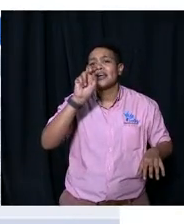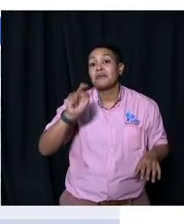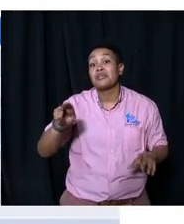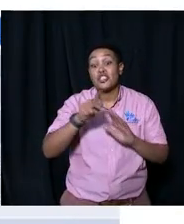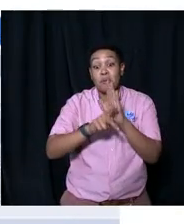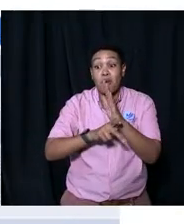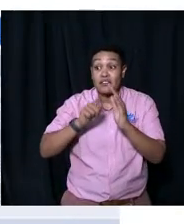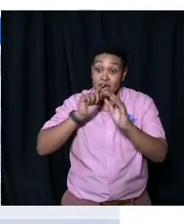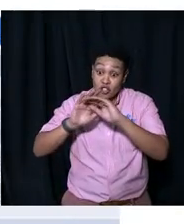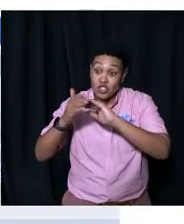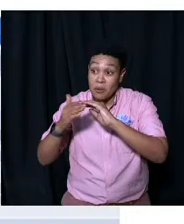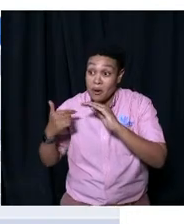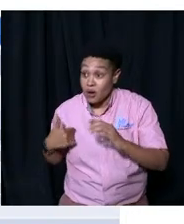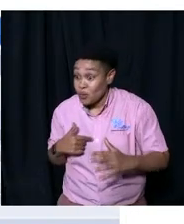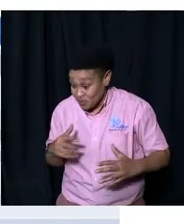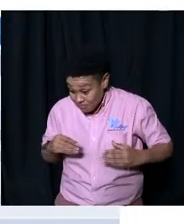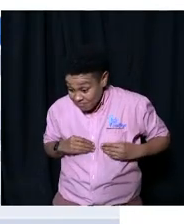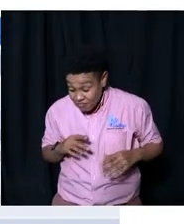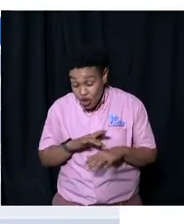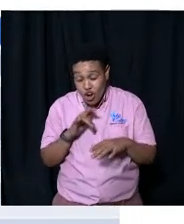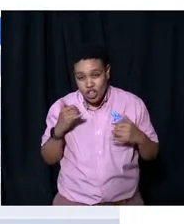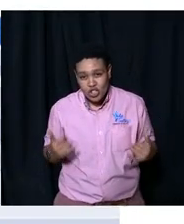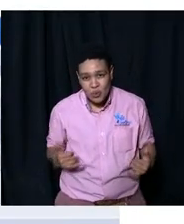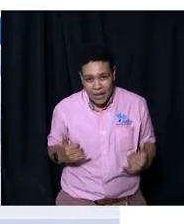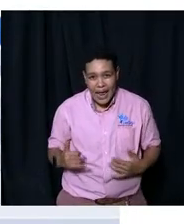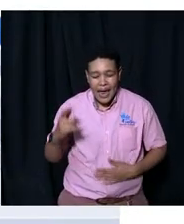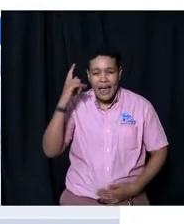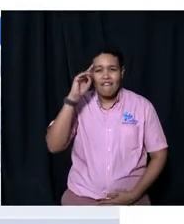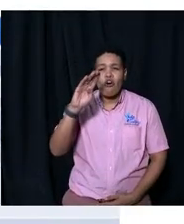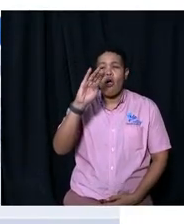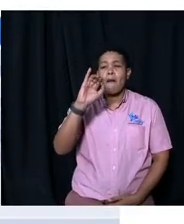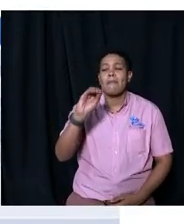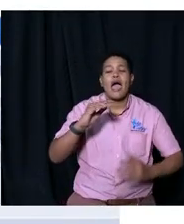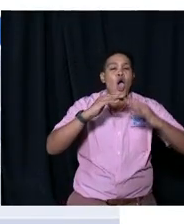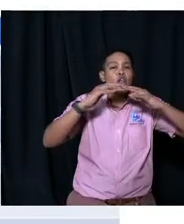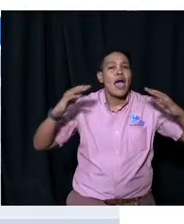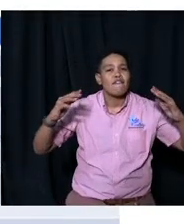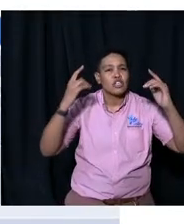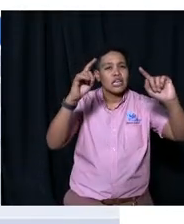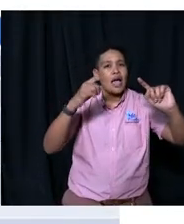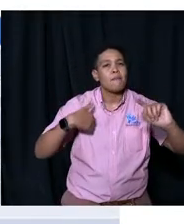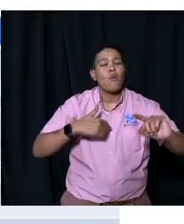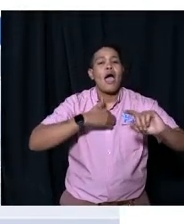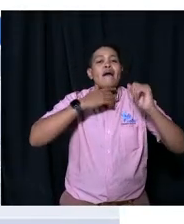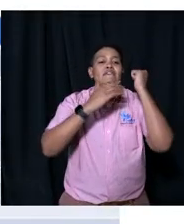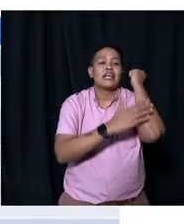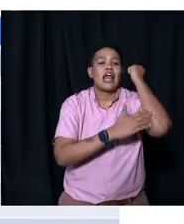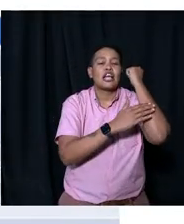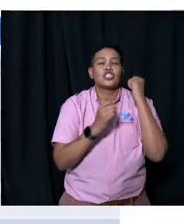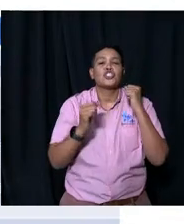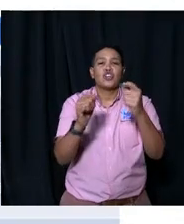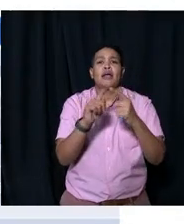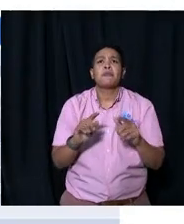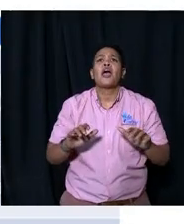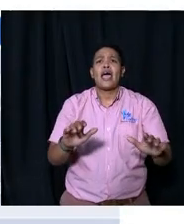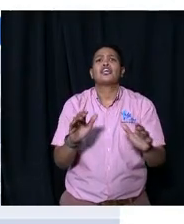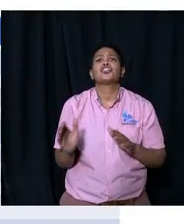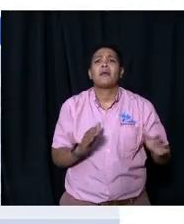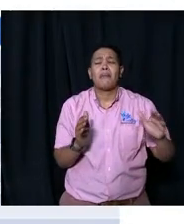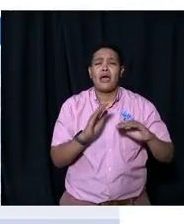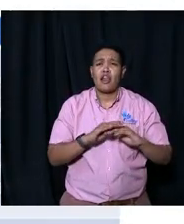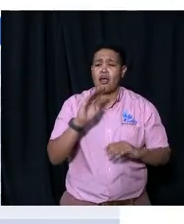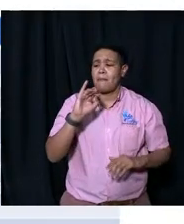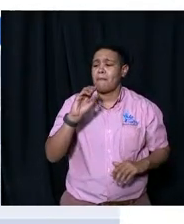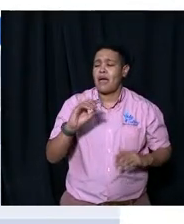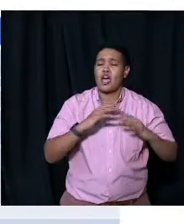for Jamaica that we spoke of earlier today. In terms of biodiversity, we have the National Strategy and Action Plan on Biological